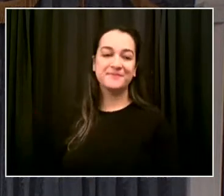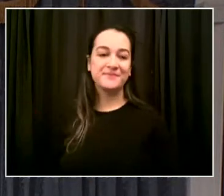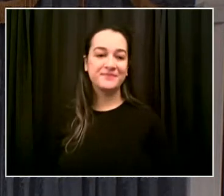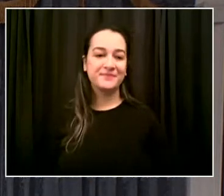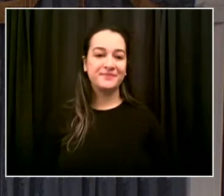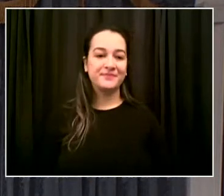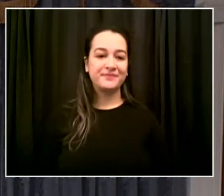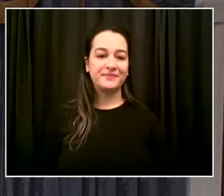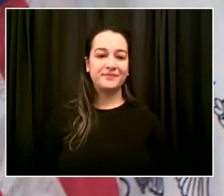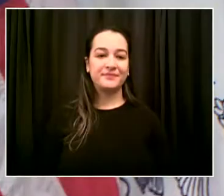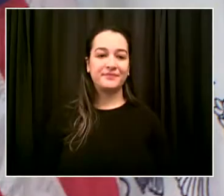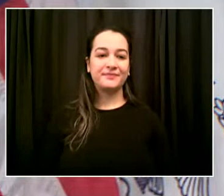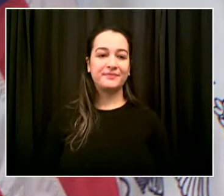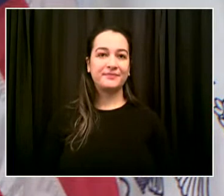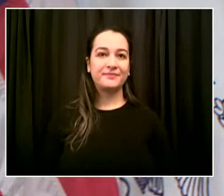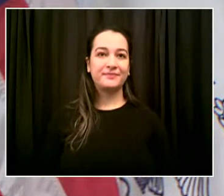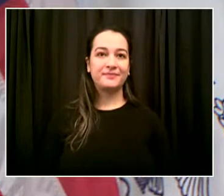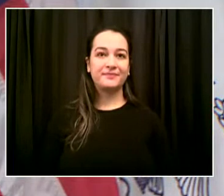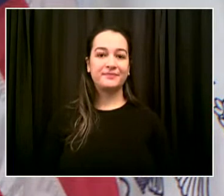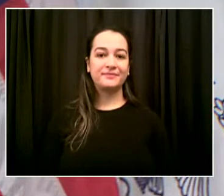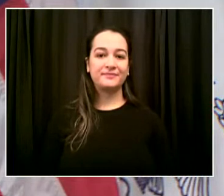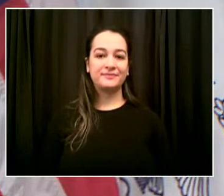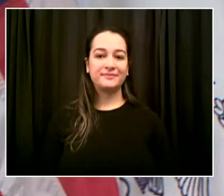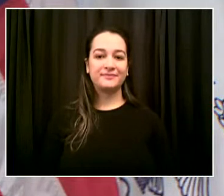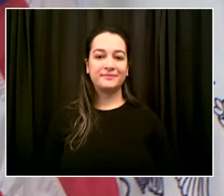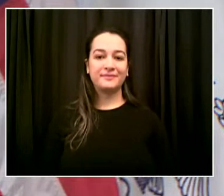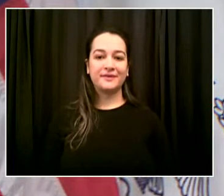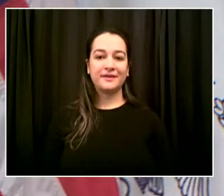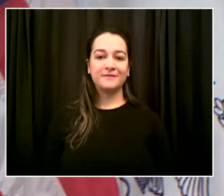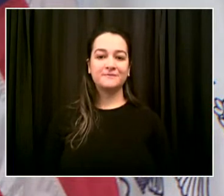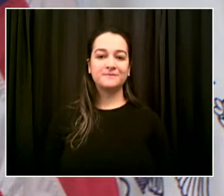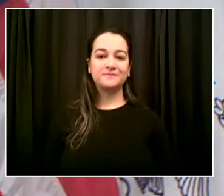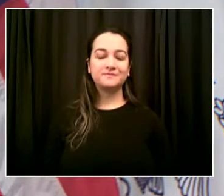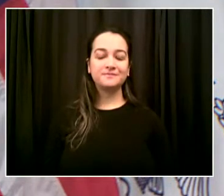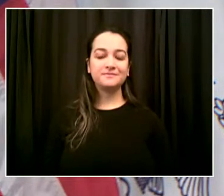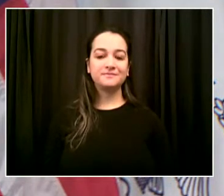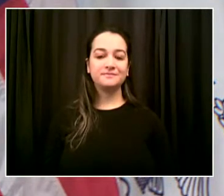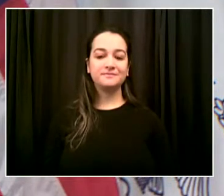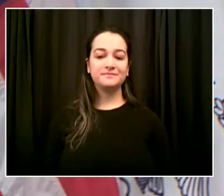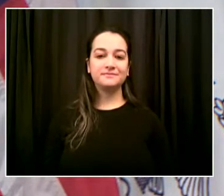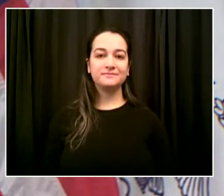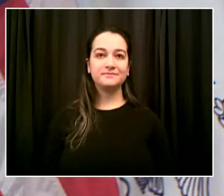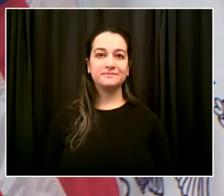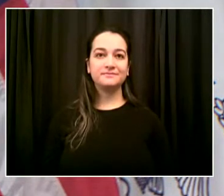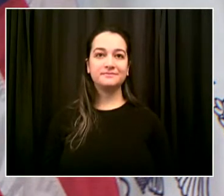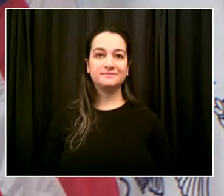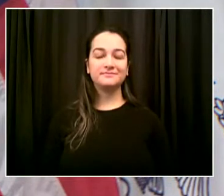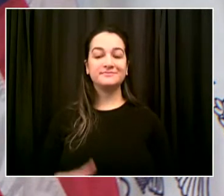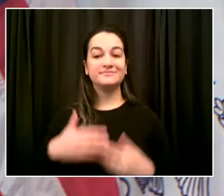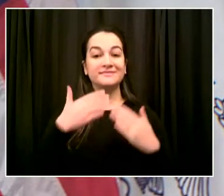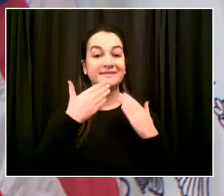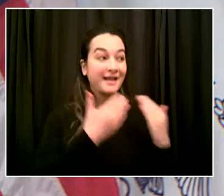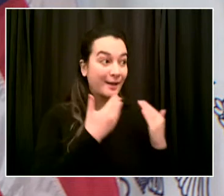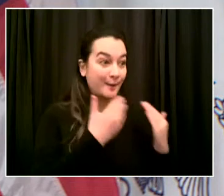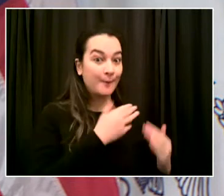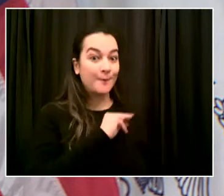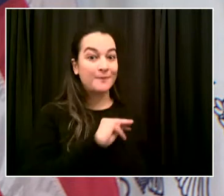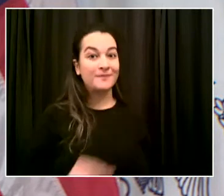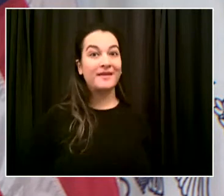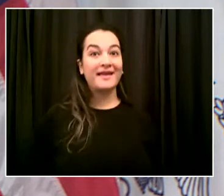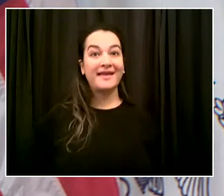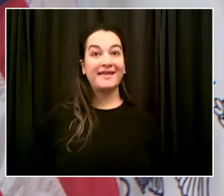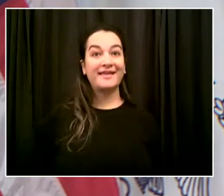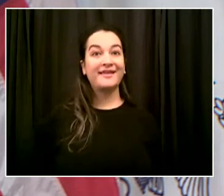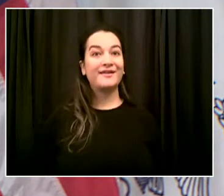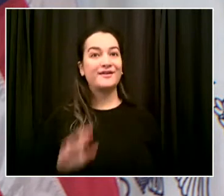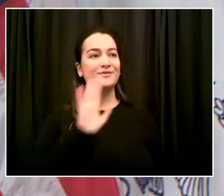Thank you very much, Mr. Mayor, both for the generous introduction and for this opportunity to serve the city